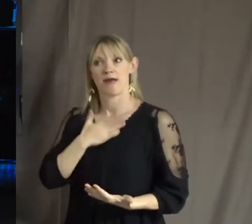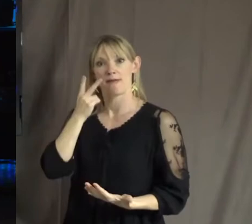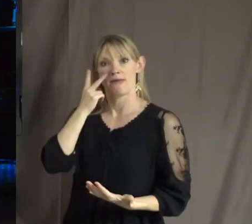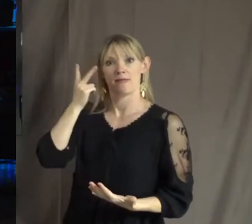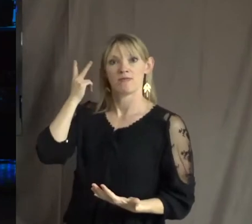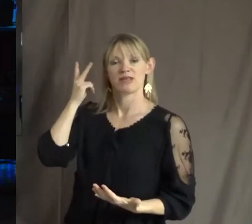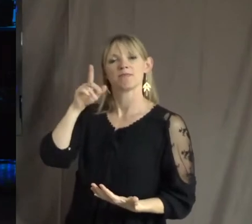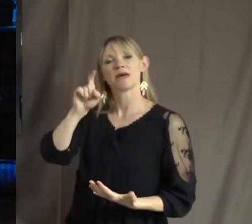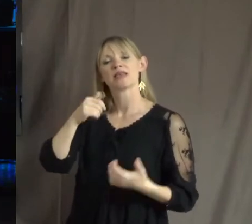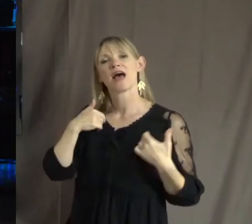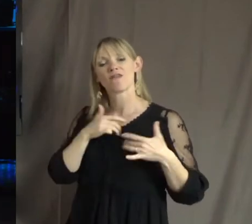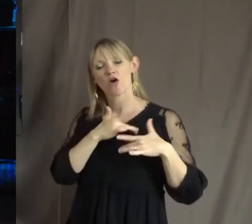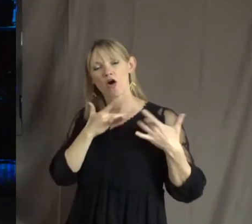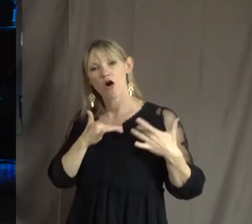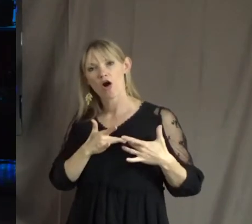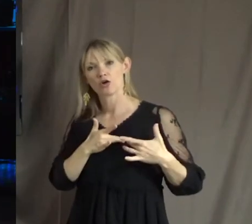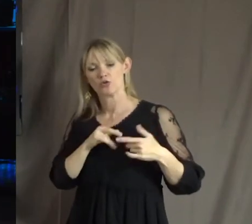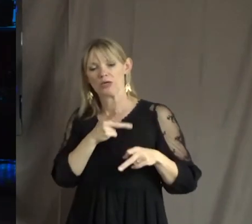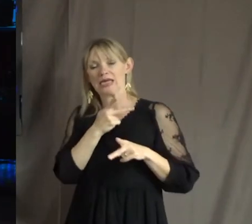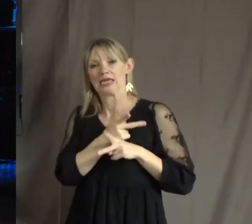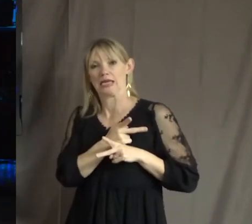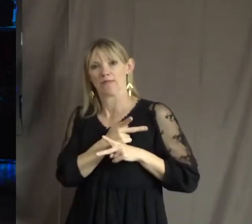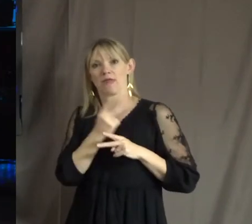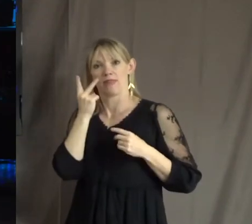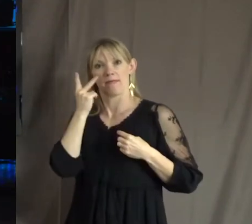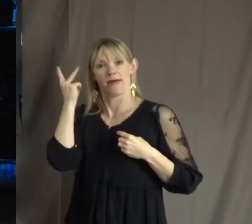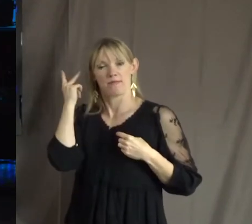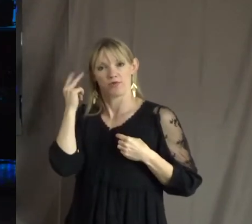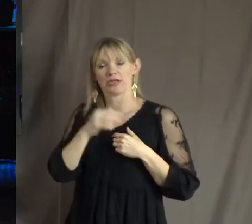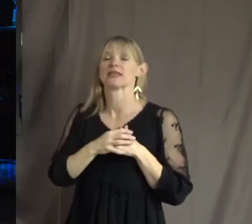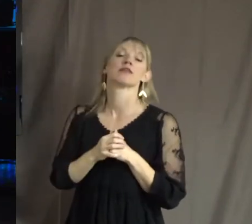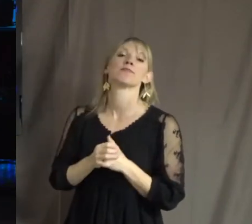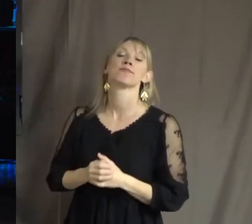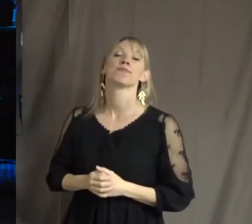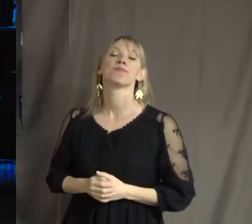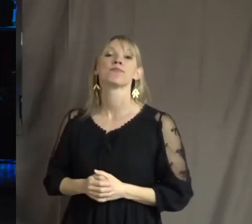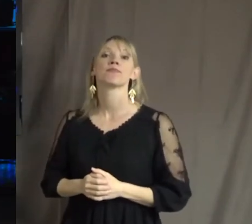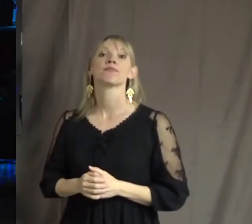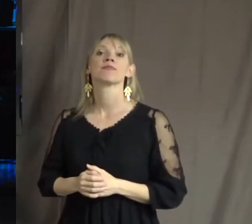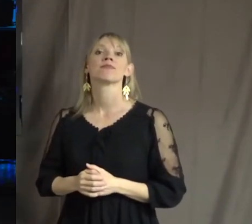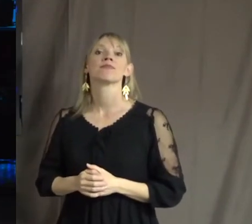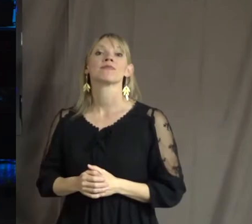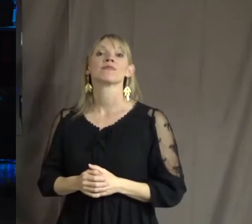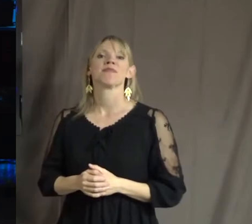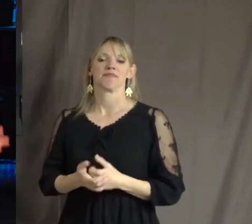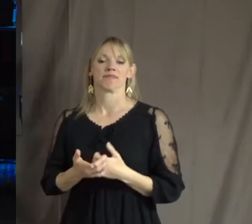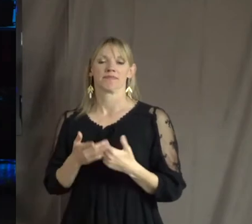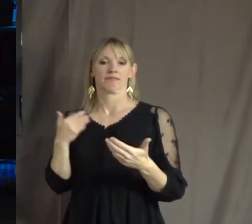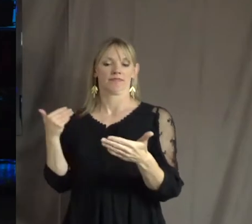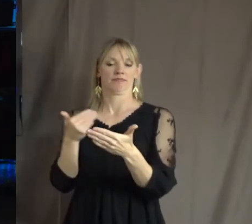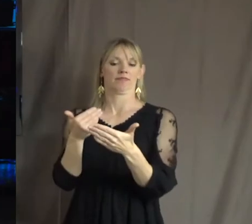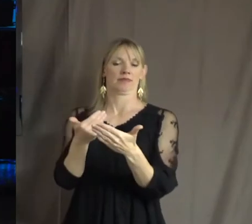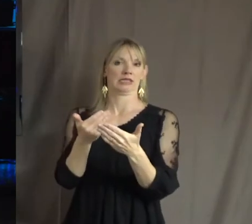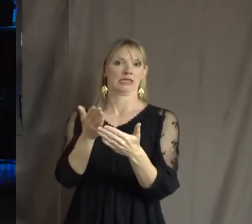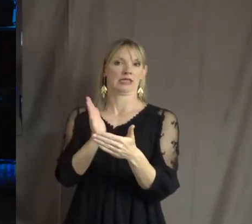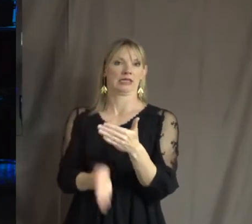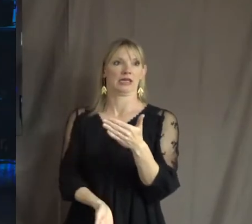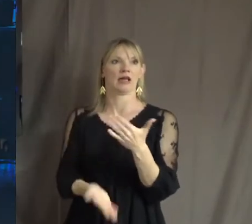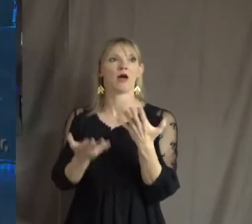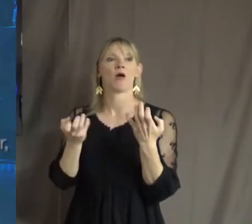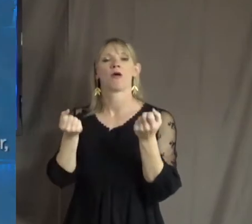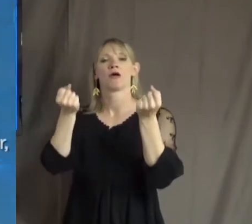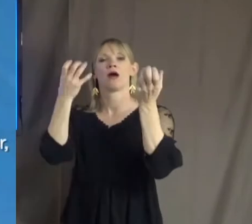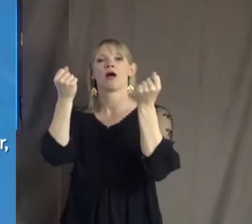them. So in closing, I want to read a beautiful piece that's up on